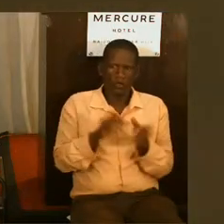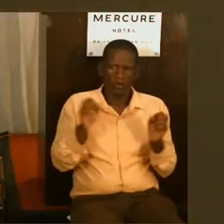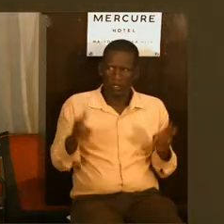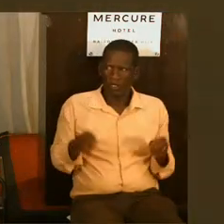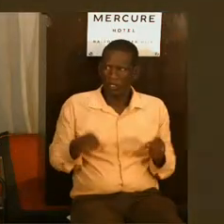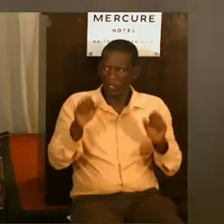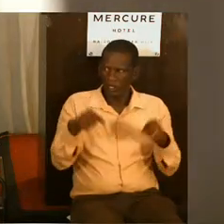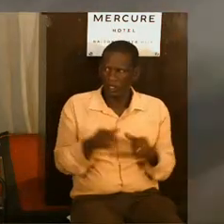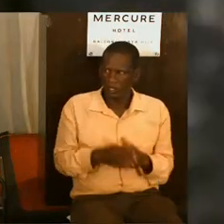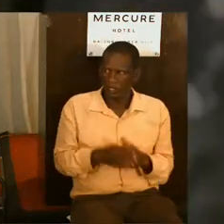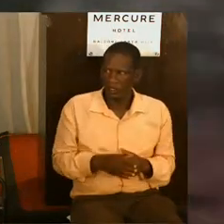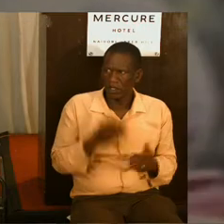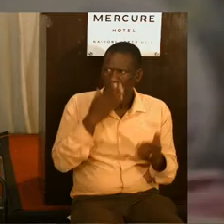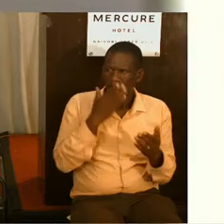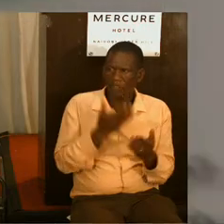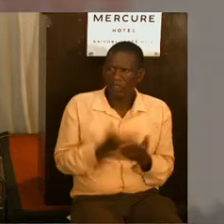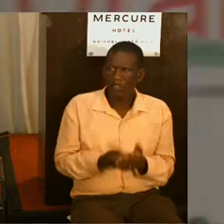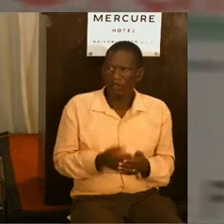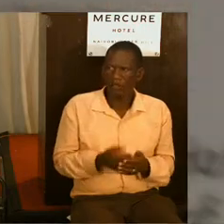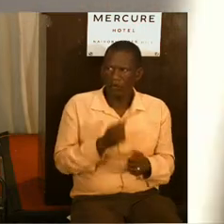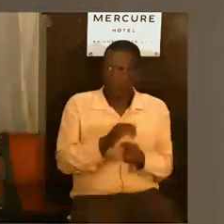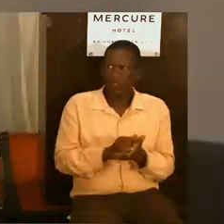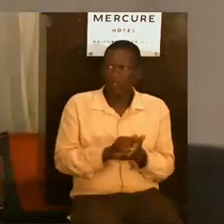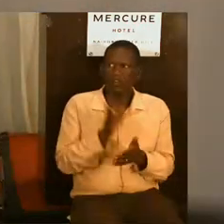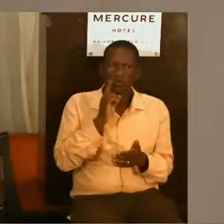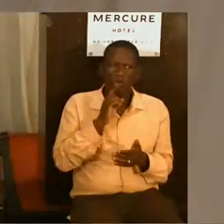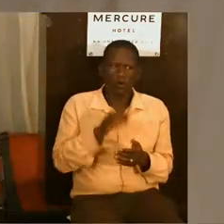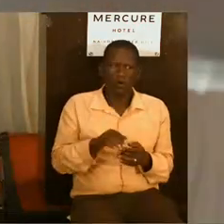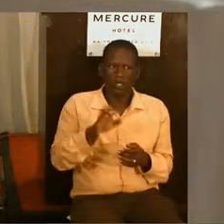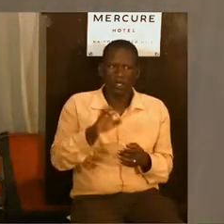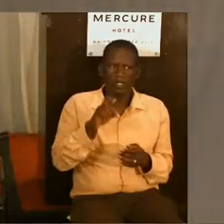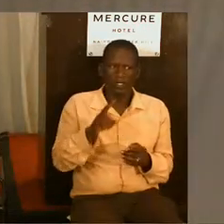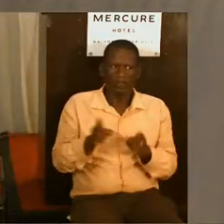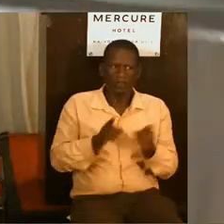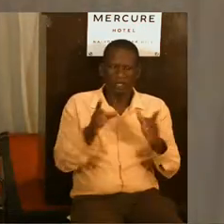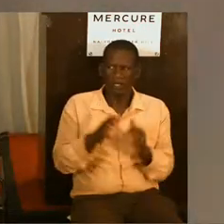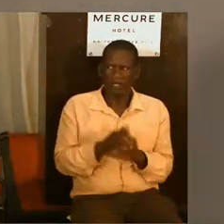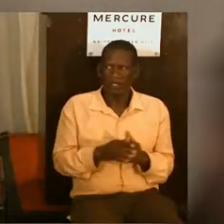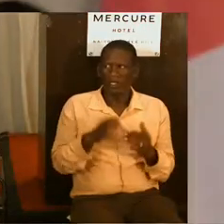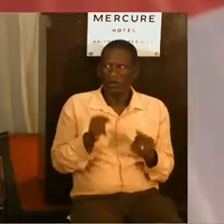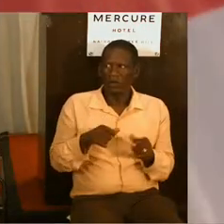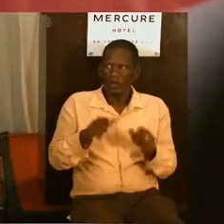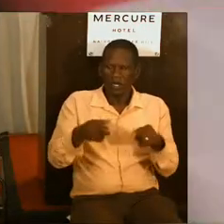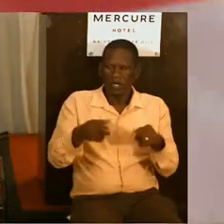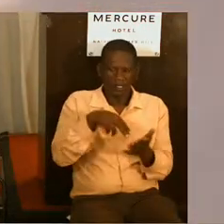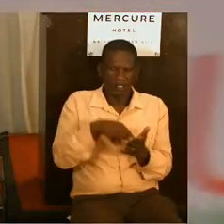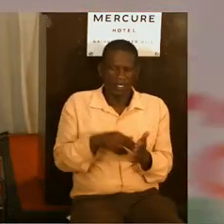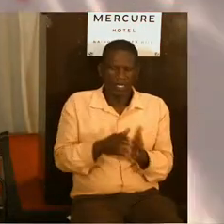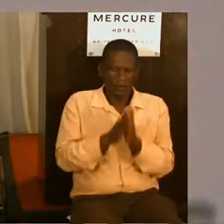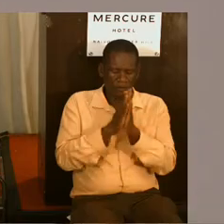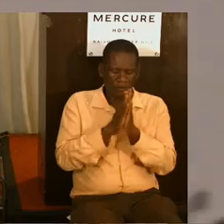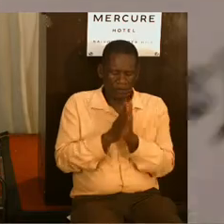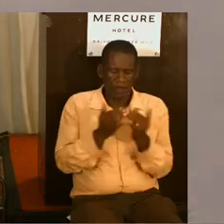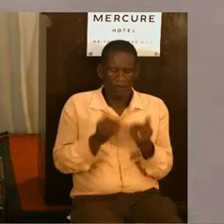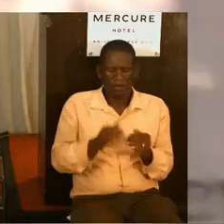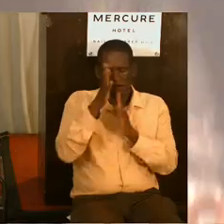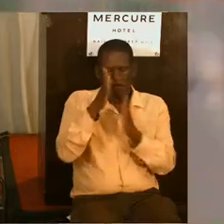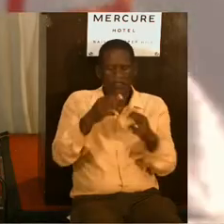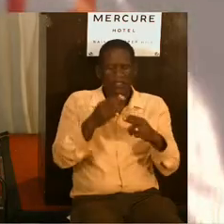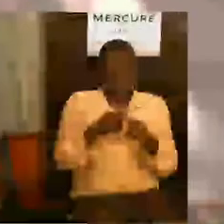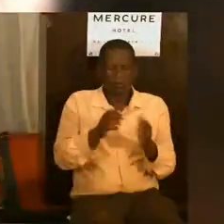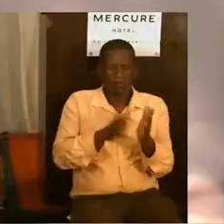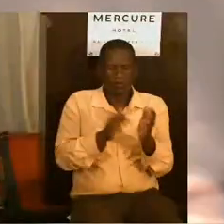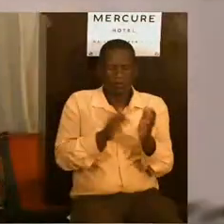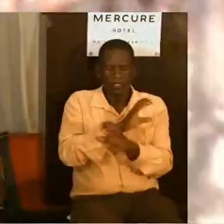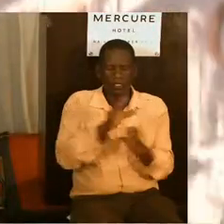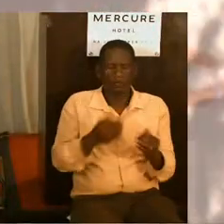right thank you I will do that tomorrow Mr executive director so let's rise and pray father in the mighty